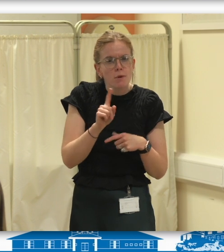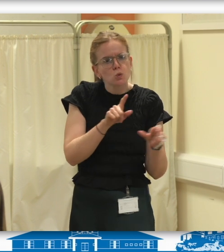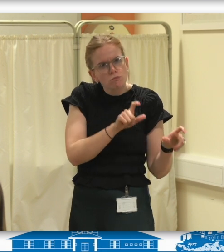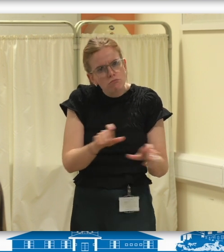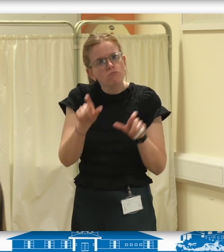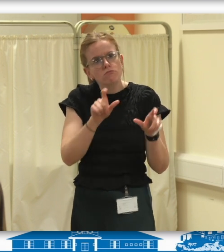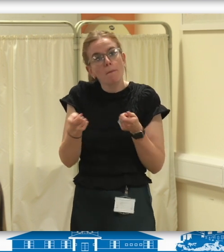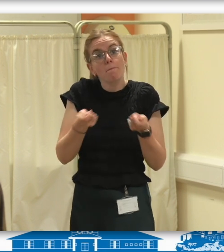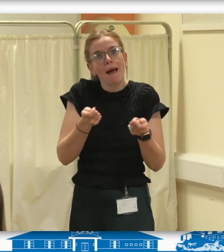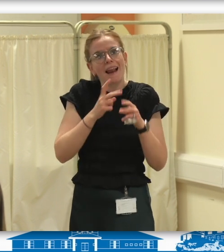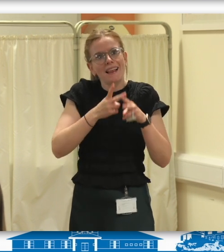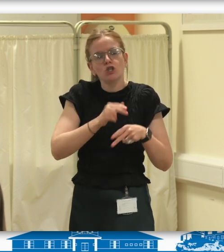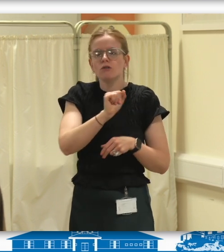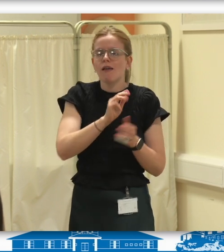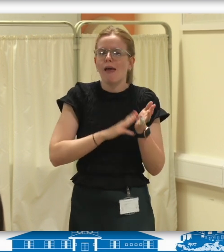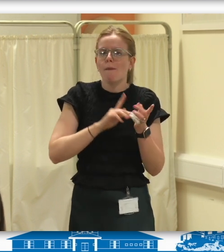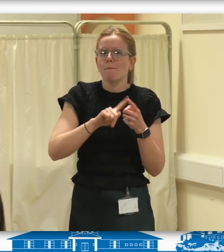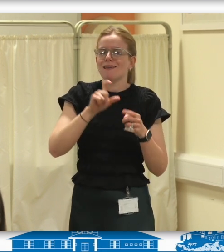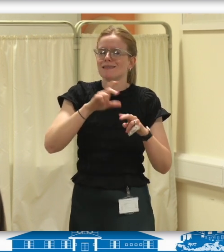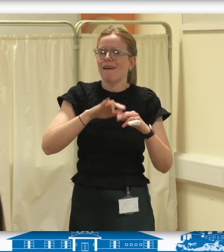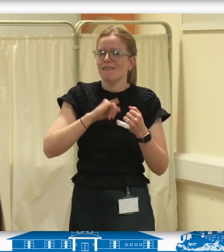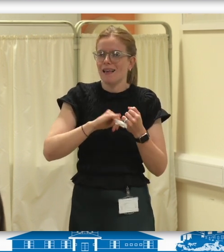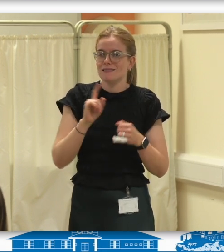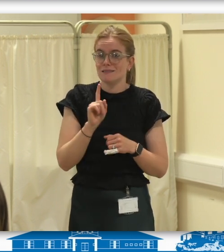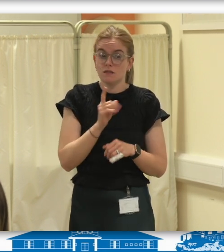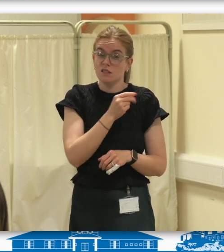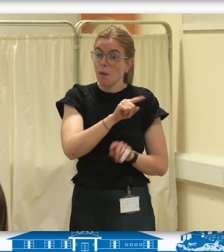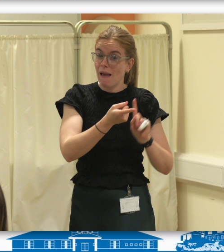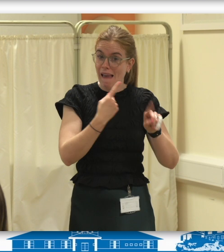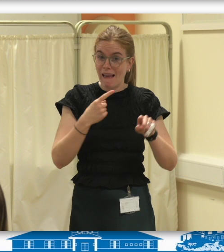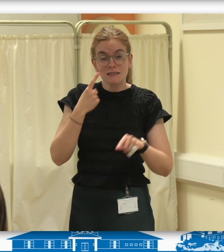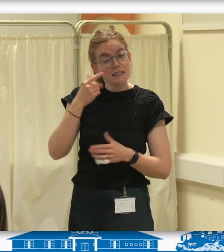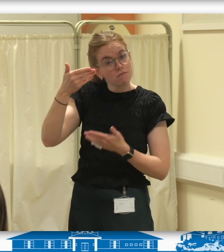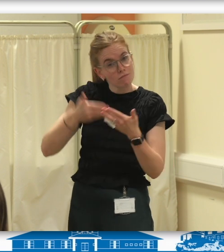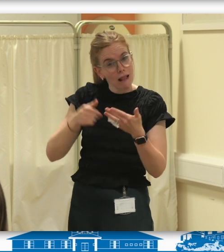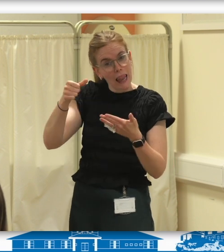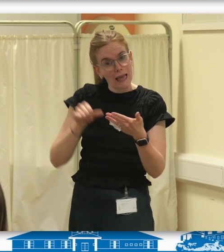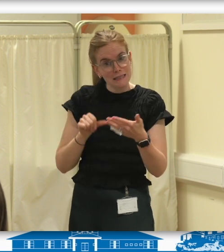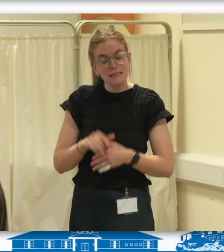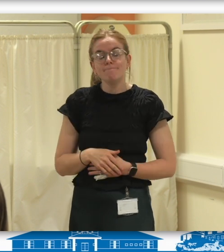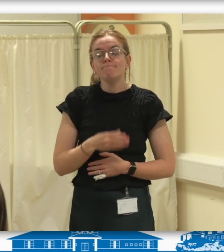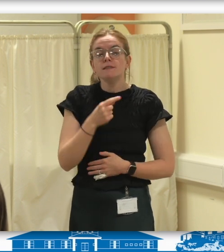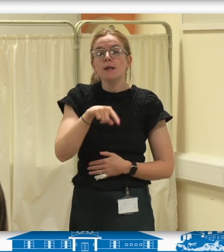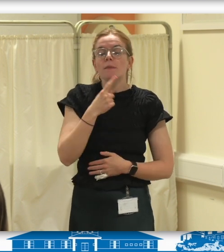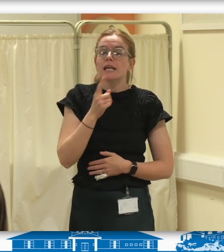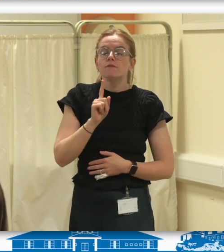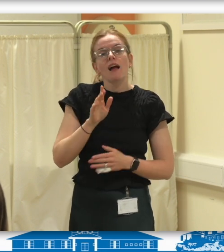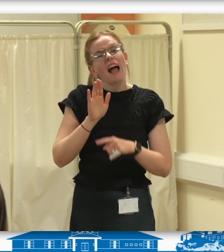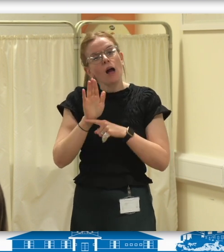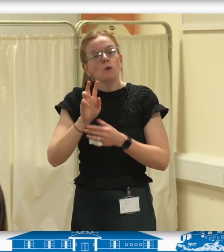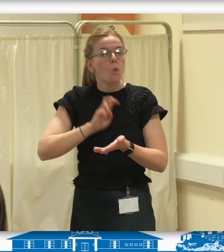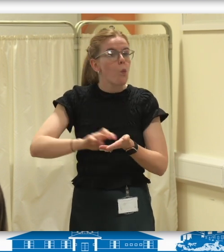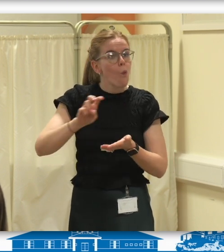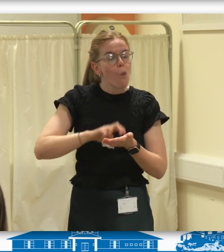sustainably manage their ME CFS well. So these are some of their answers. Walking in nature, eating the right